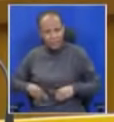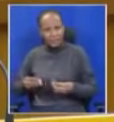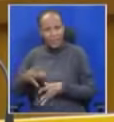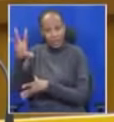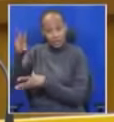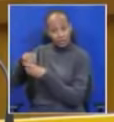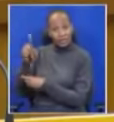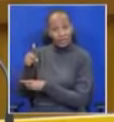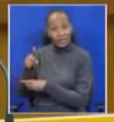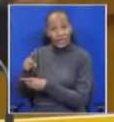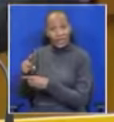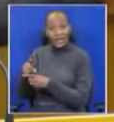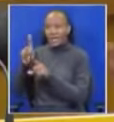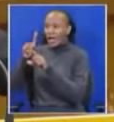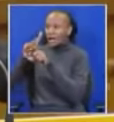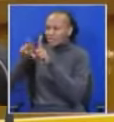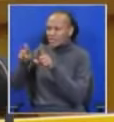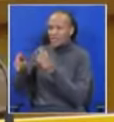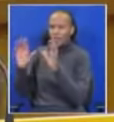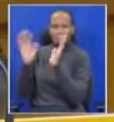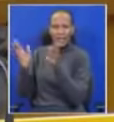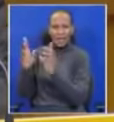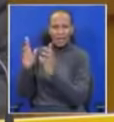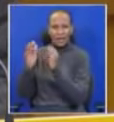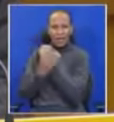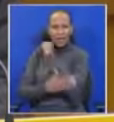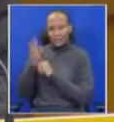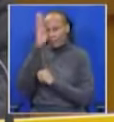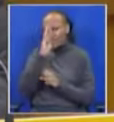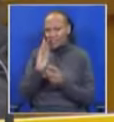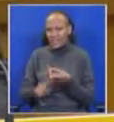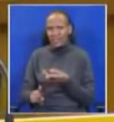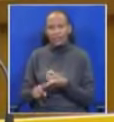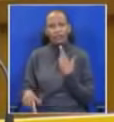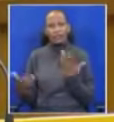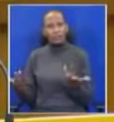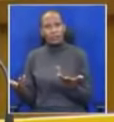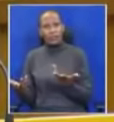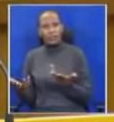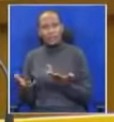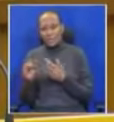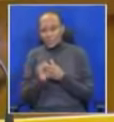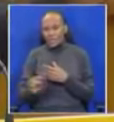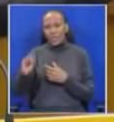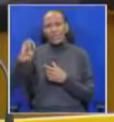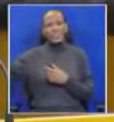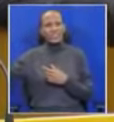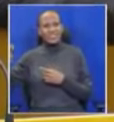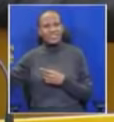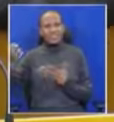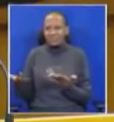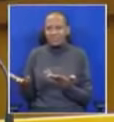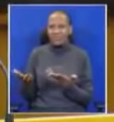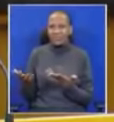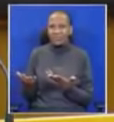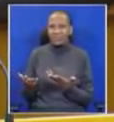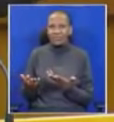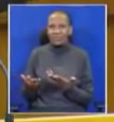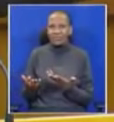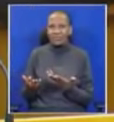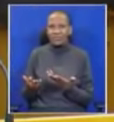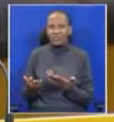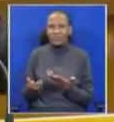developing economies. You look at Brazil, you look at a number of countries in Southeast Asia, and shut up, you stay